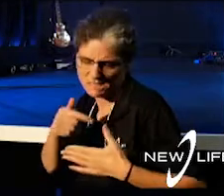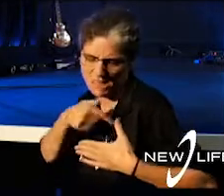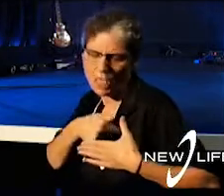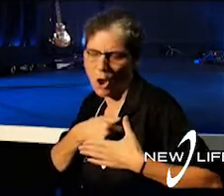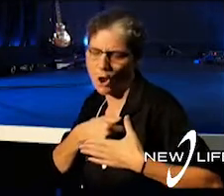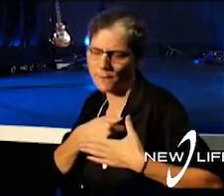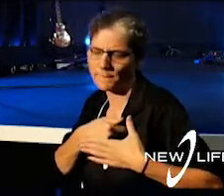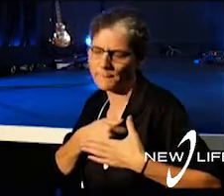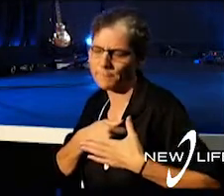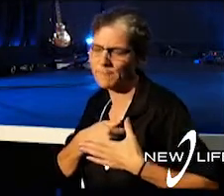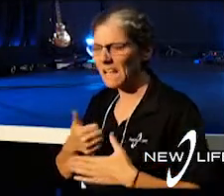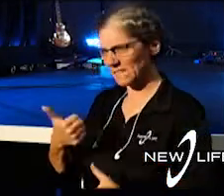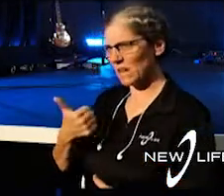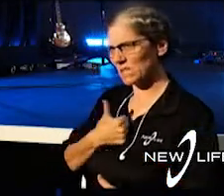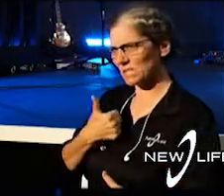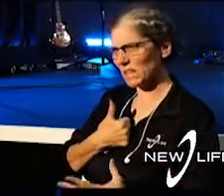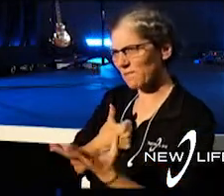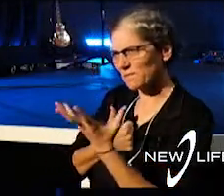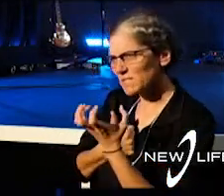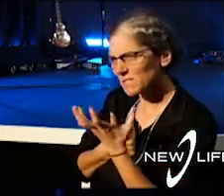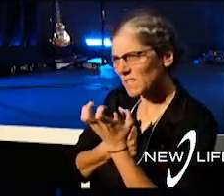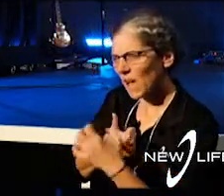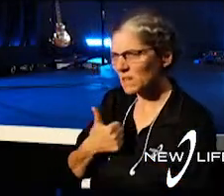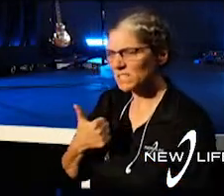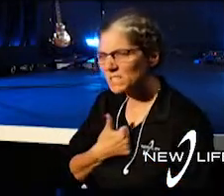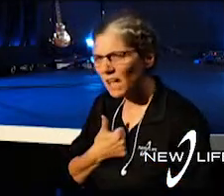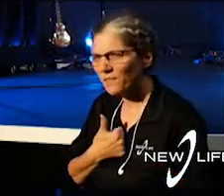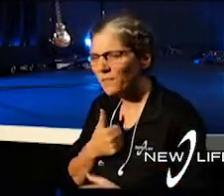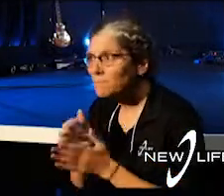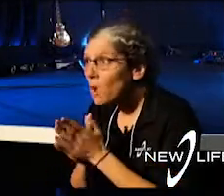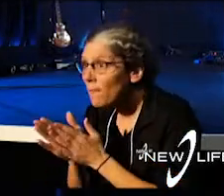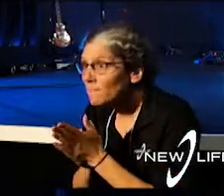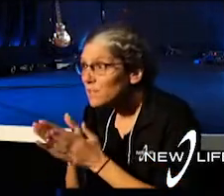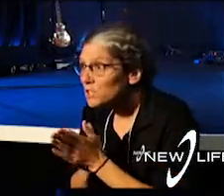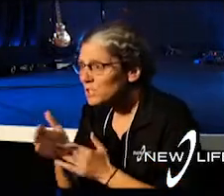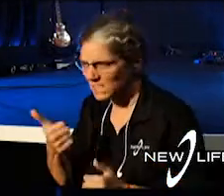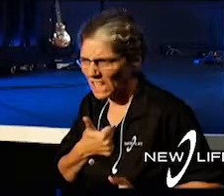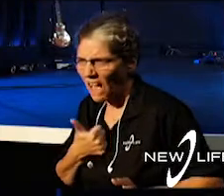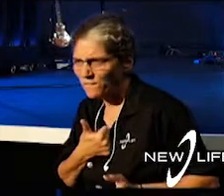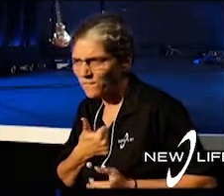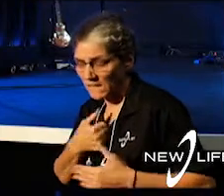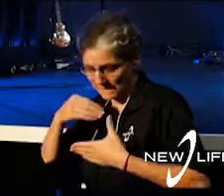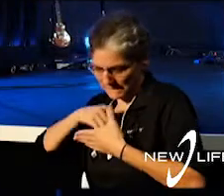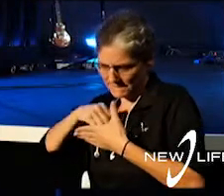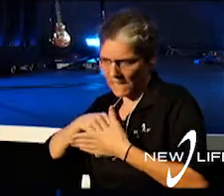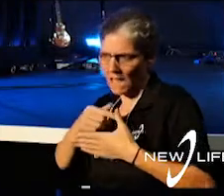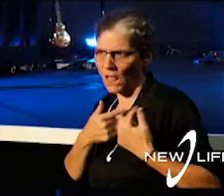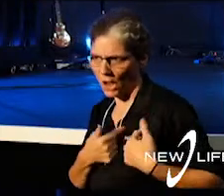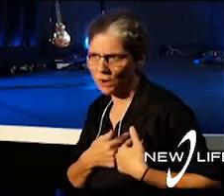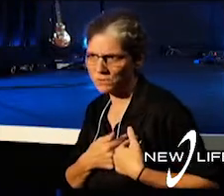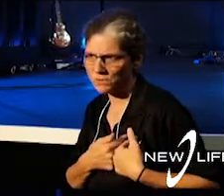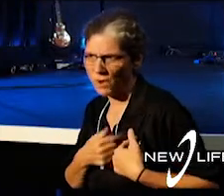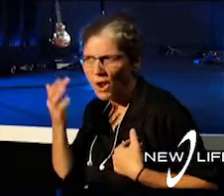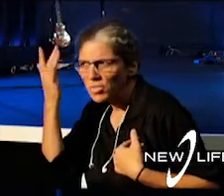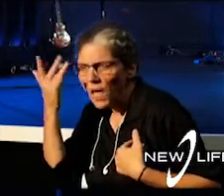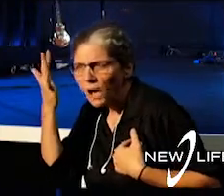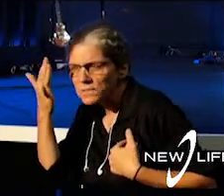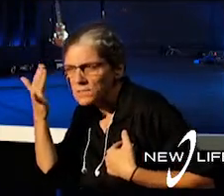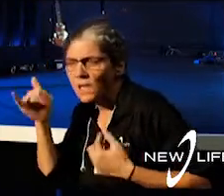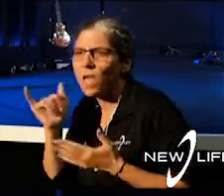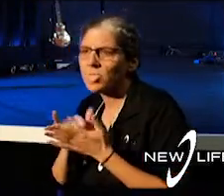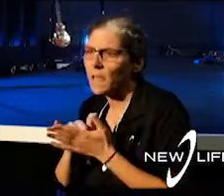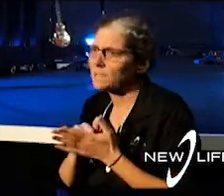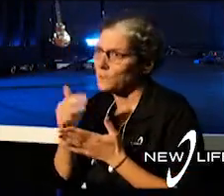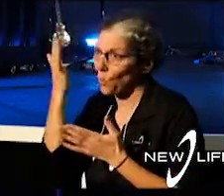James is saying, it's our own selfish desires, it's our own selfish motives, it's the things within our own hearts that are causing